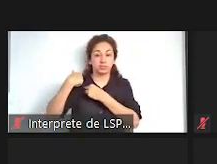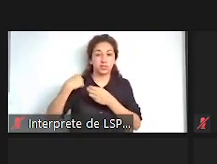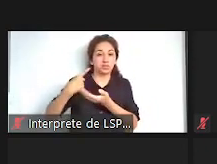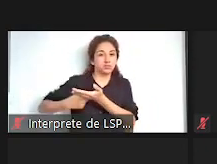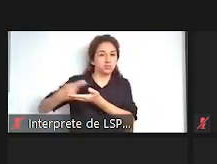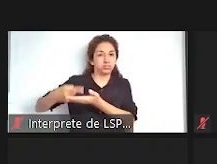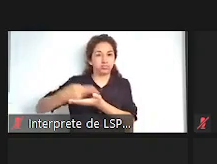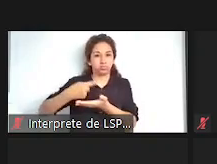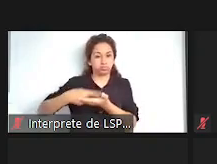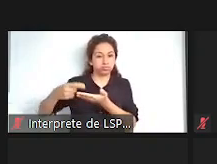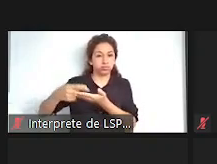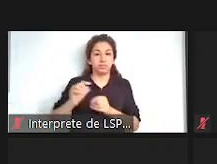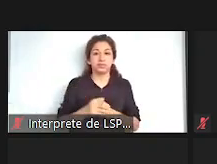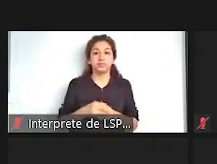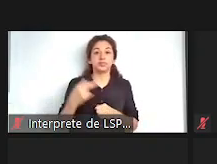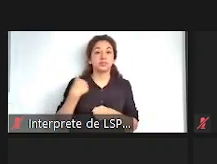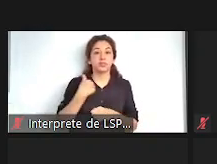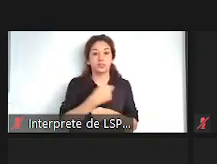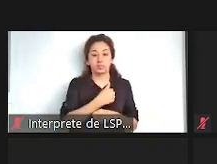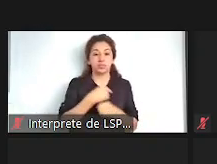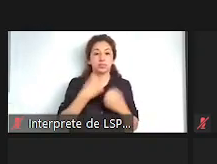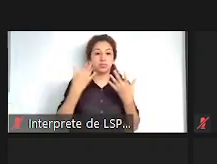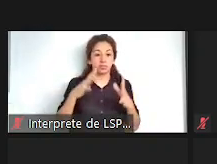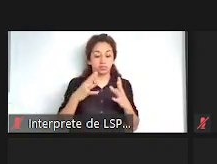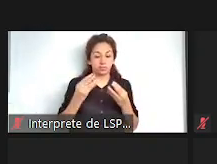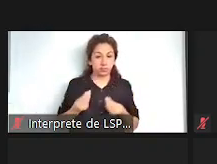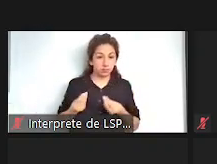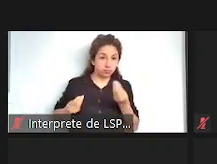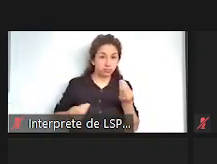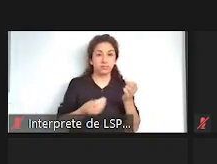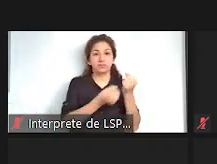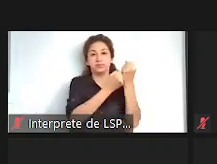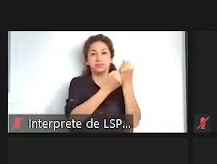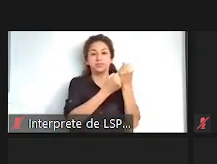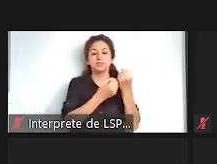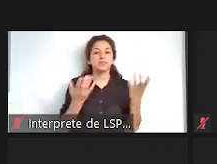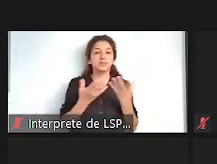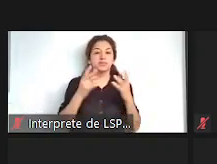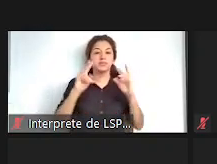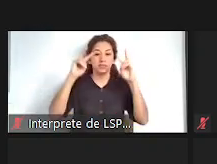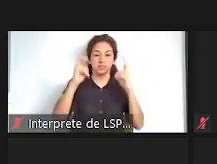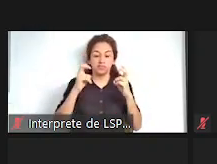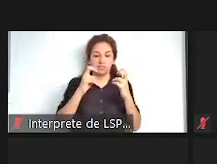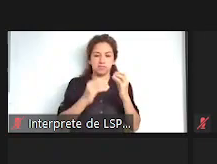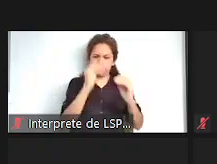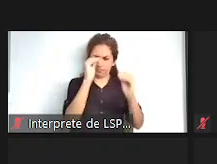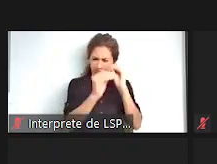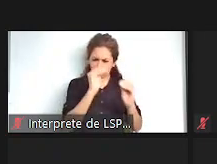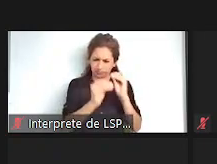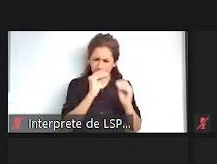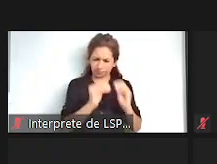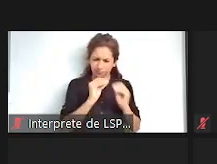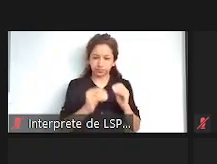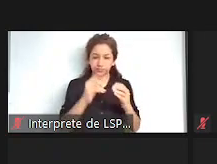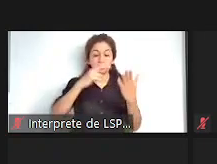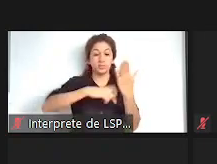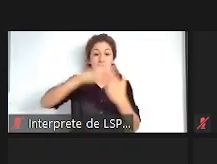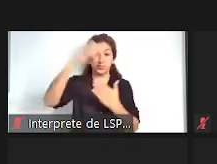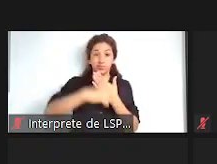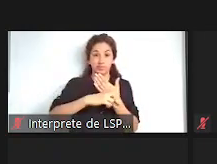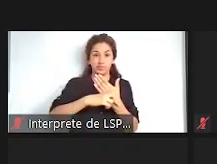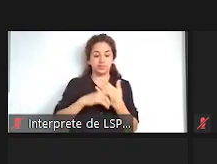strategic allies we have contributed in a proposing of way in the construction of the